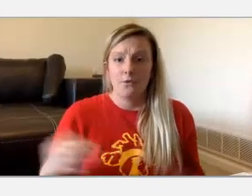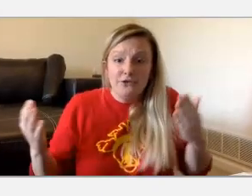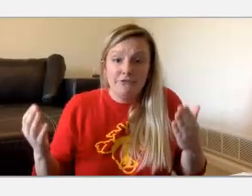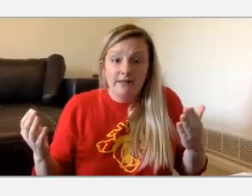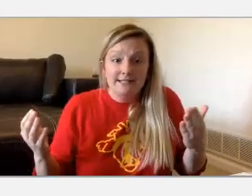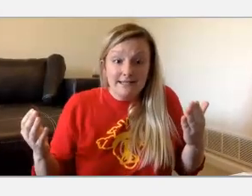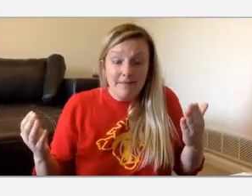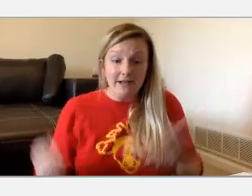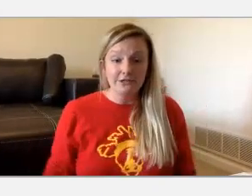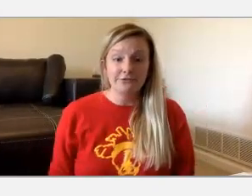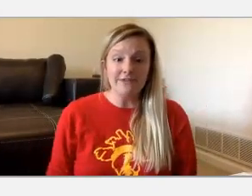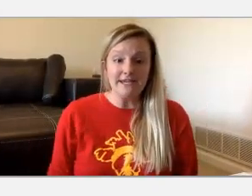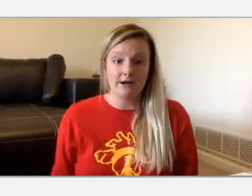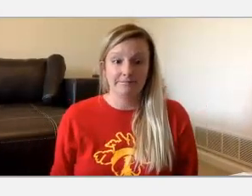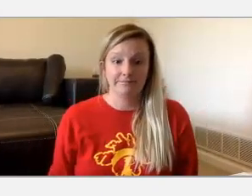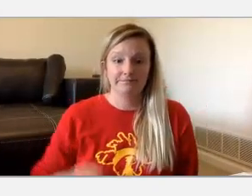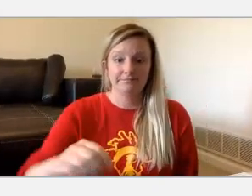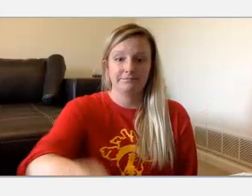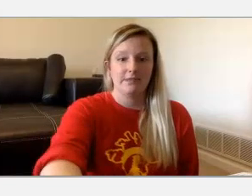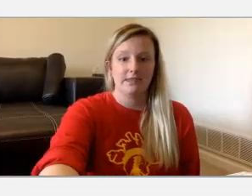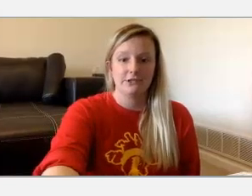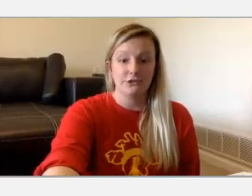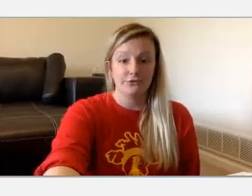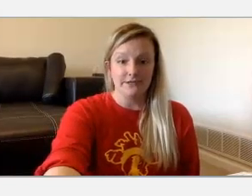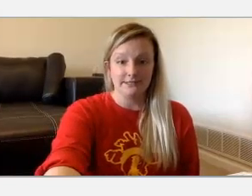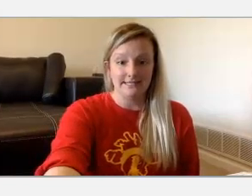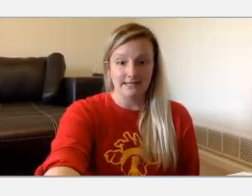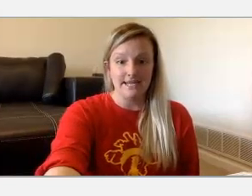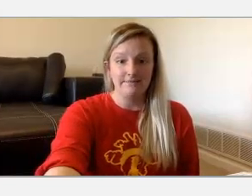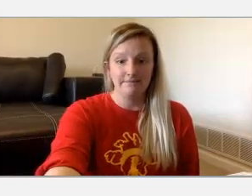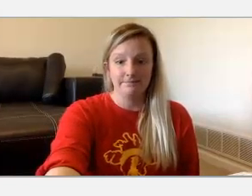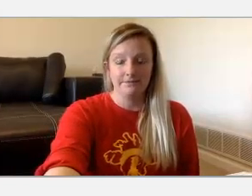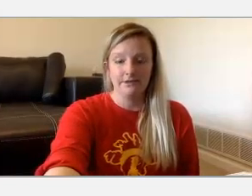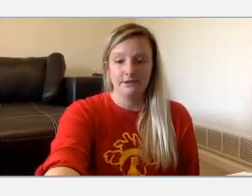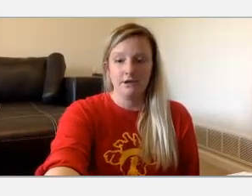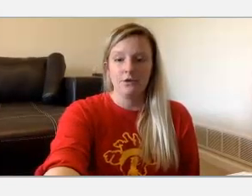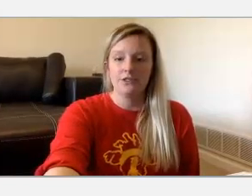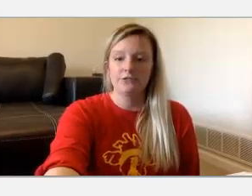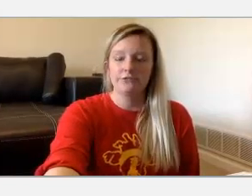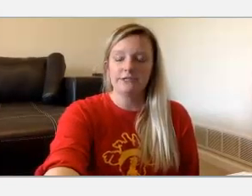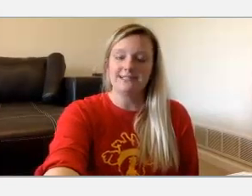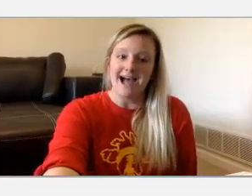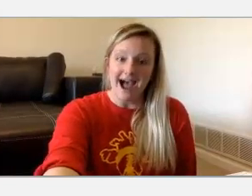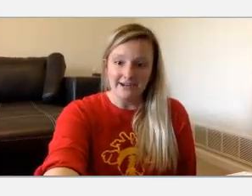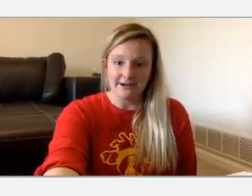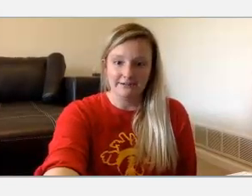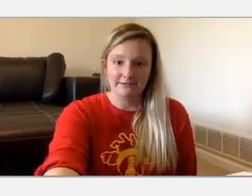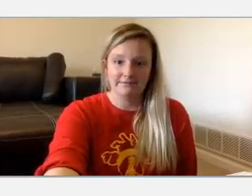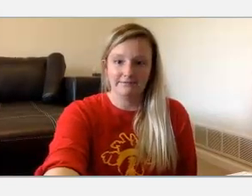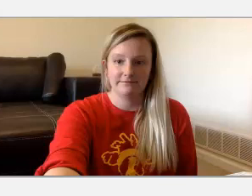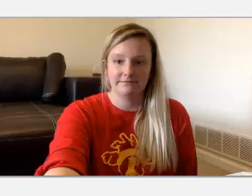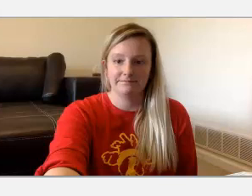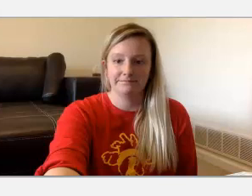When you fall asleep, how do you feel? Do you feel silly? Or do you feel tired?